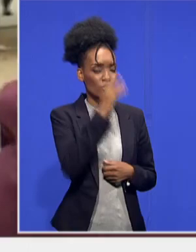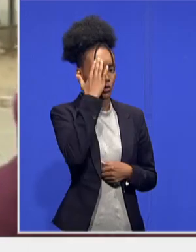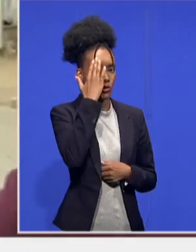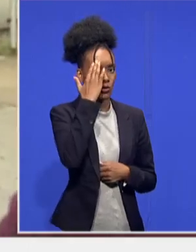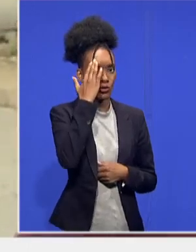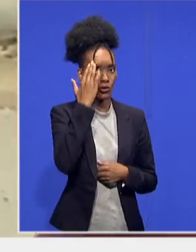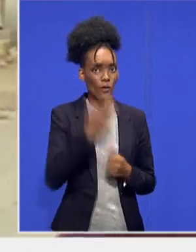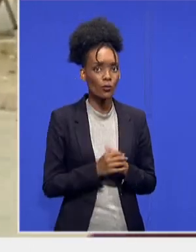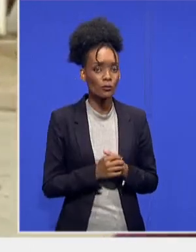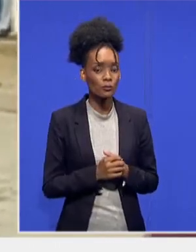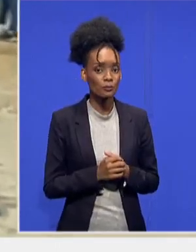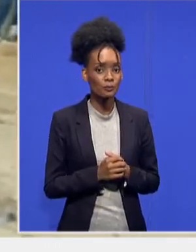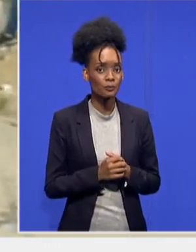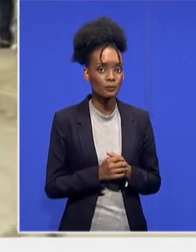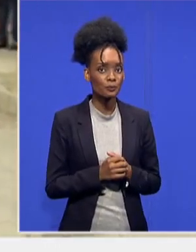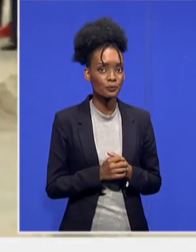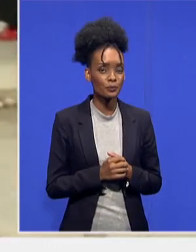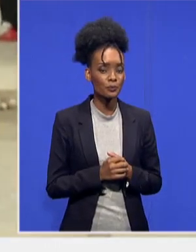not every